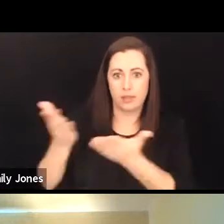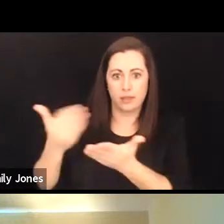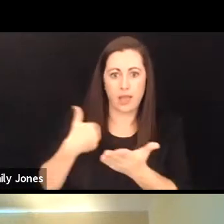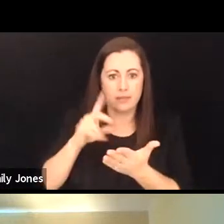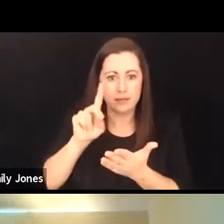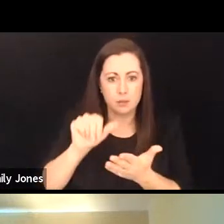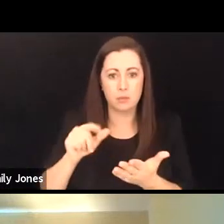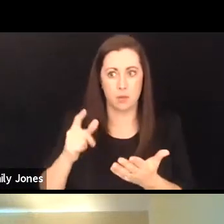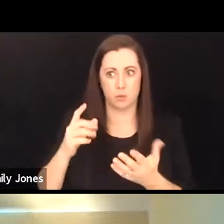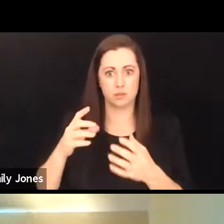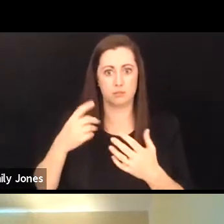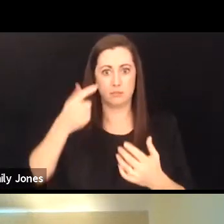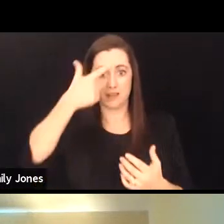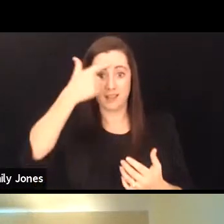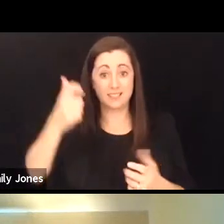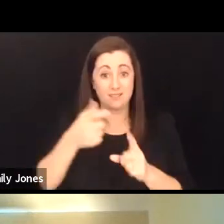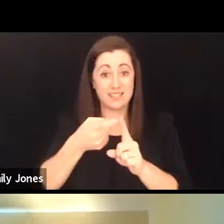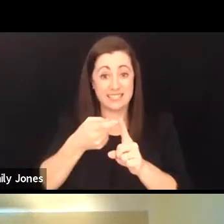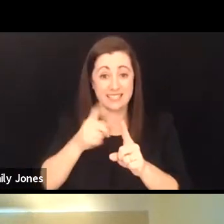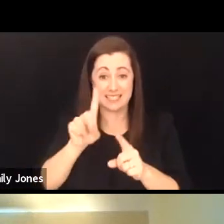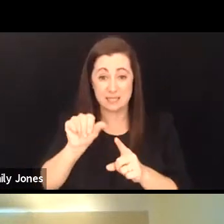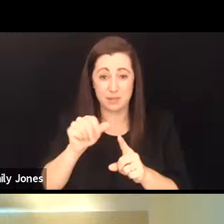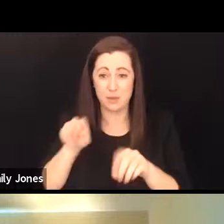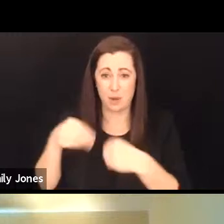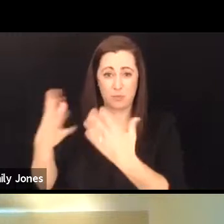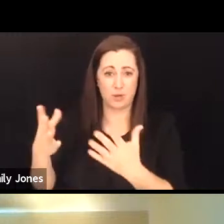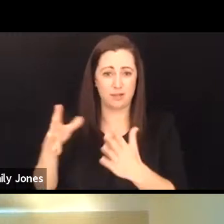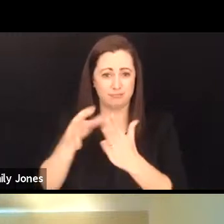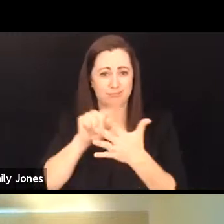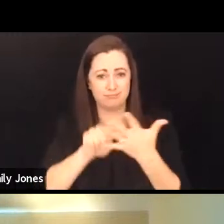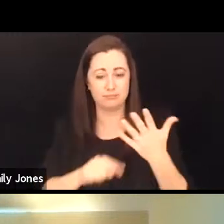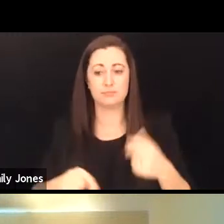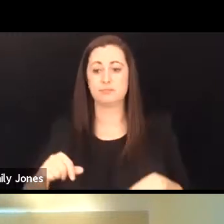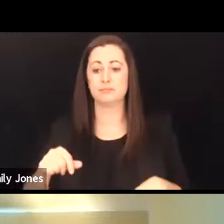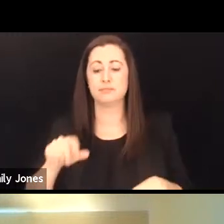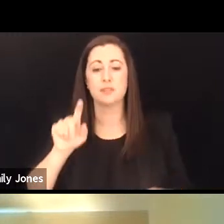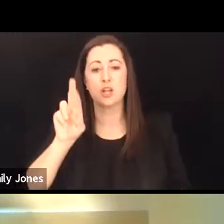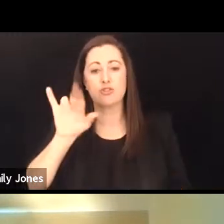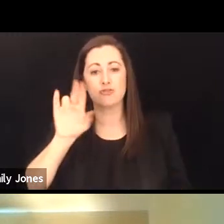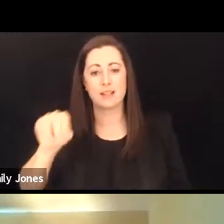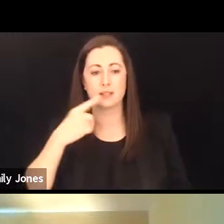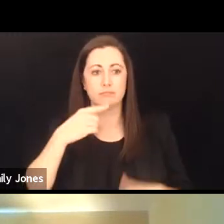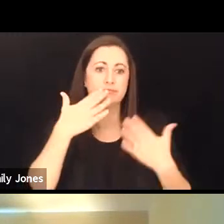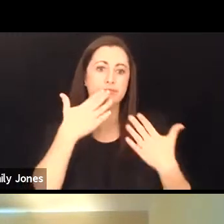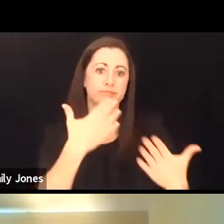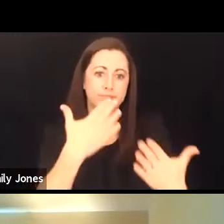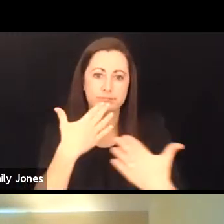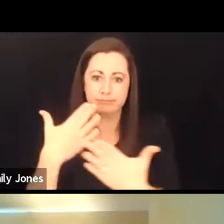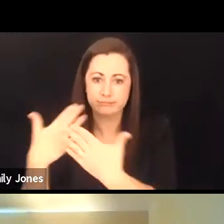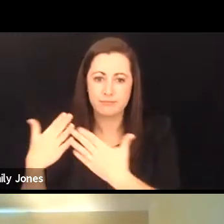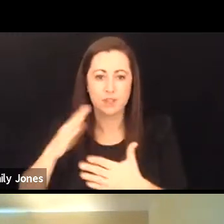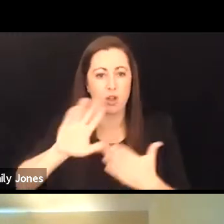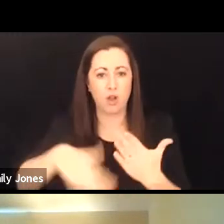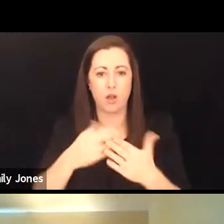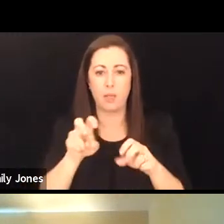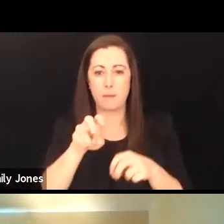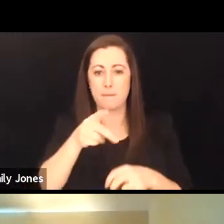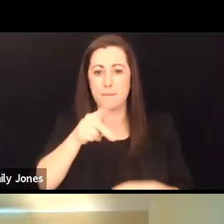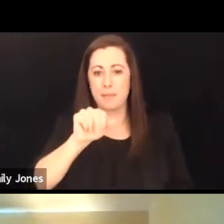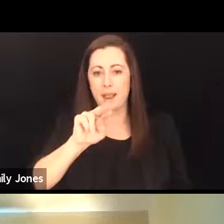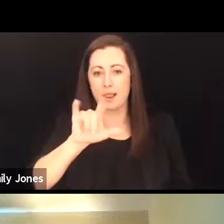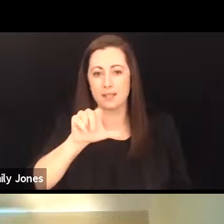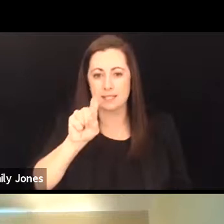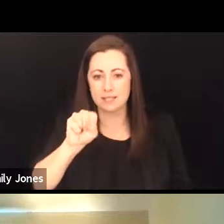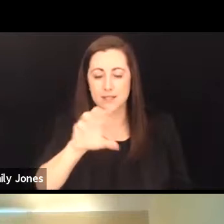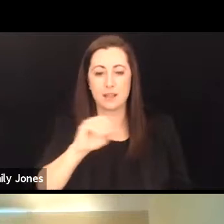panelists, for being with us today, Kathy Deal and Tim Moore, Barbara Lucas, Mark Ezell. Also want to thank Emily Jones and Brian Tipton for being